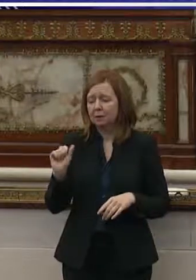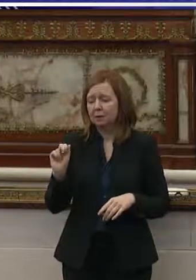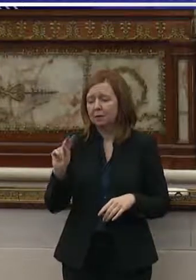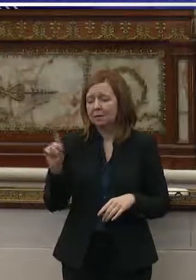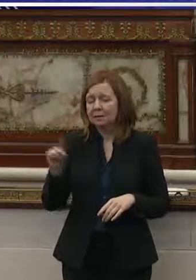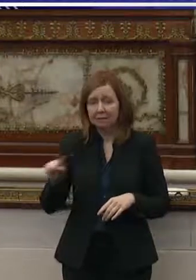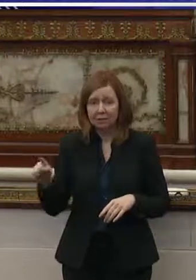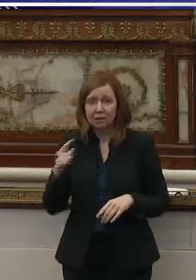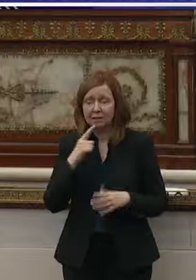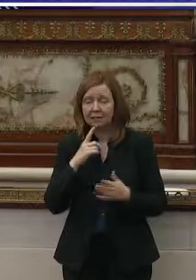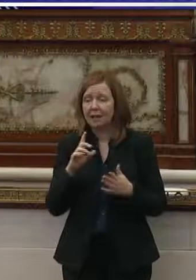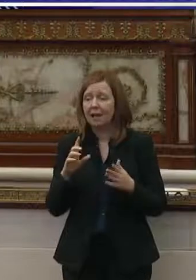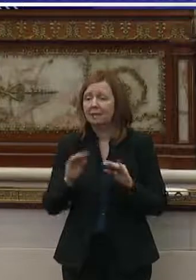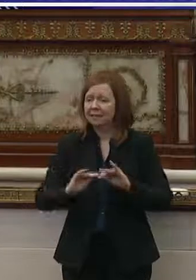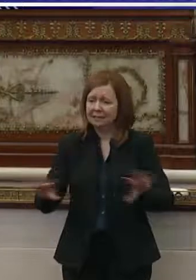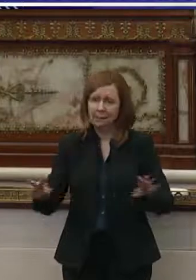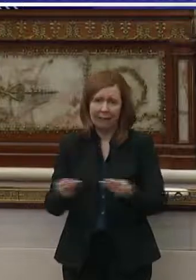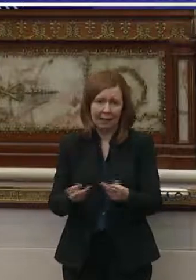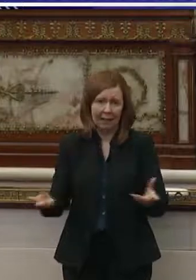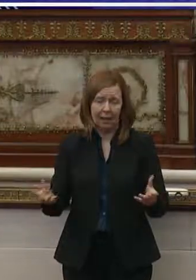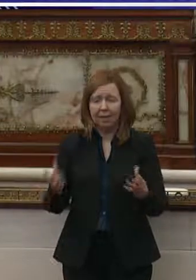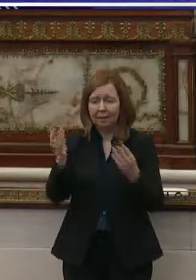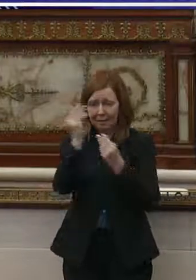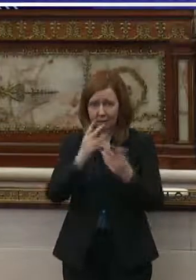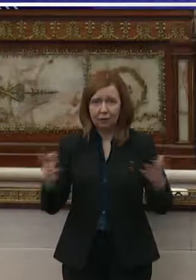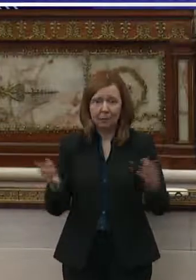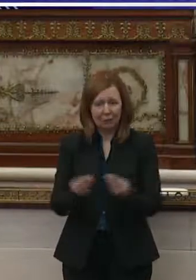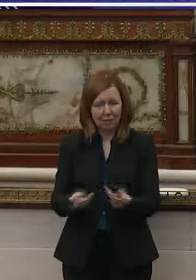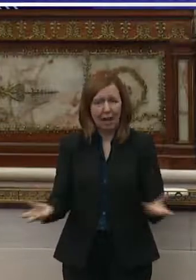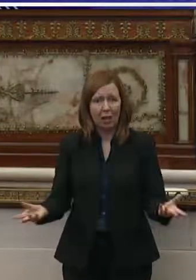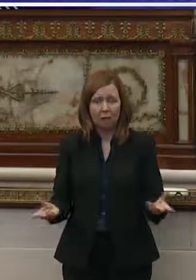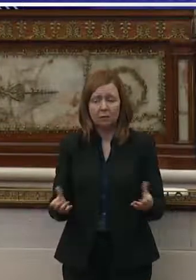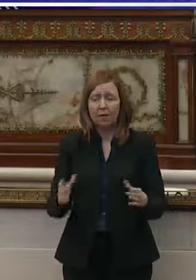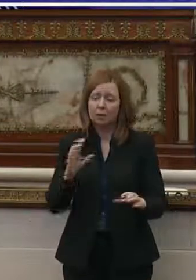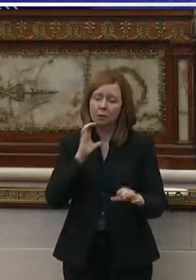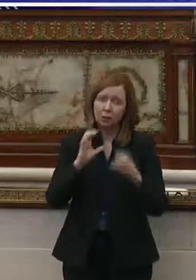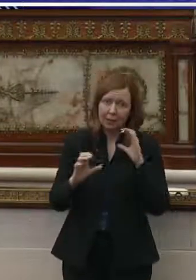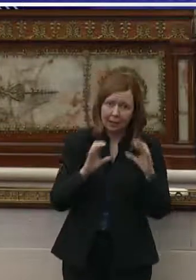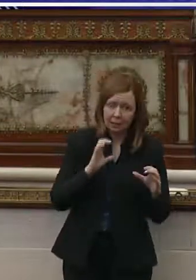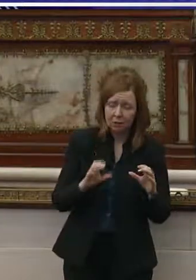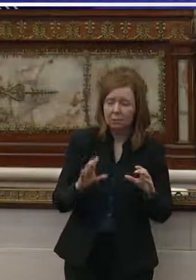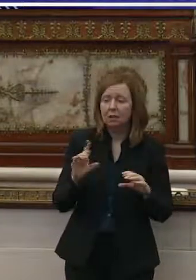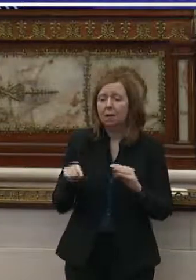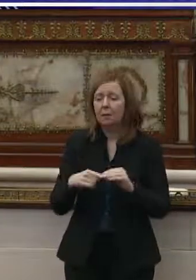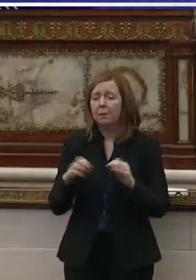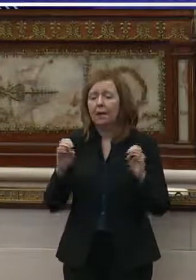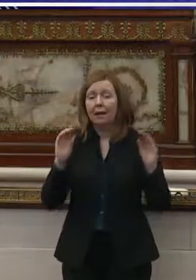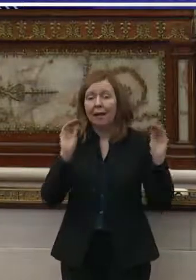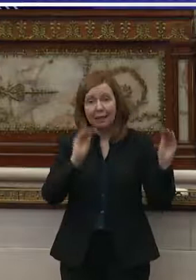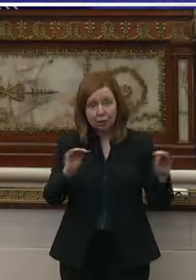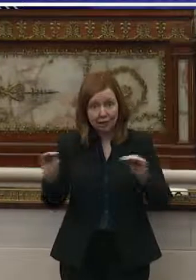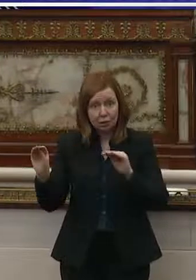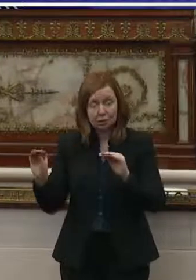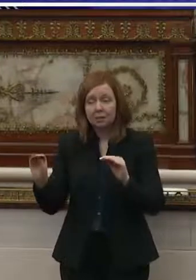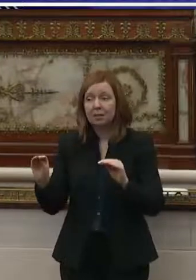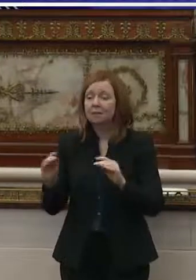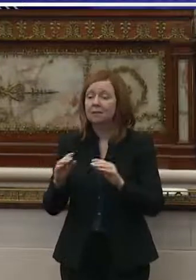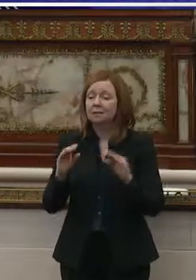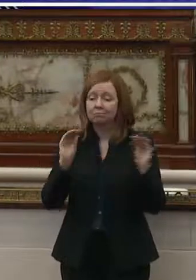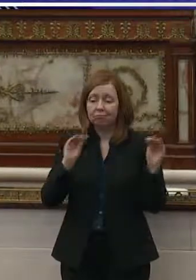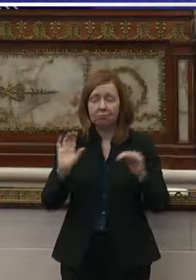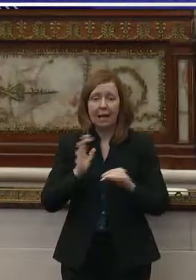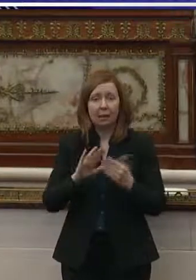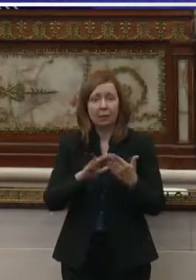said, disseminating the information out and communication on education, educating